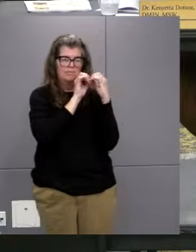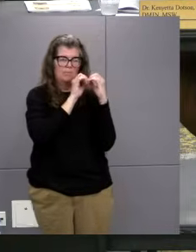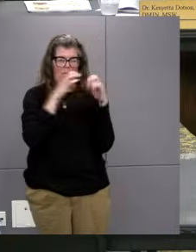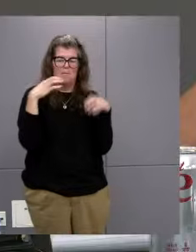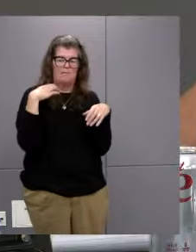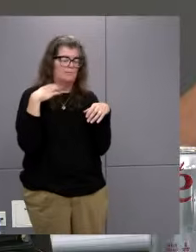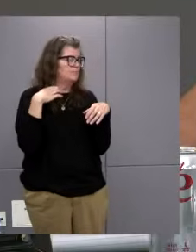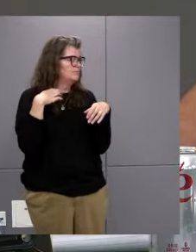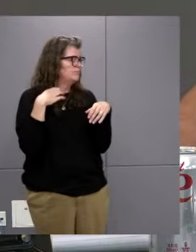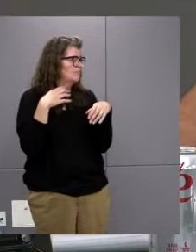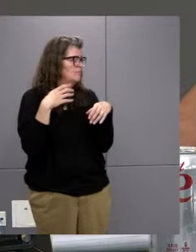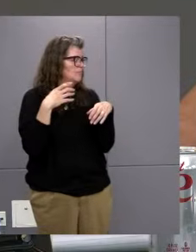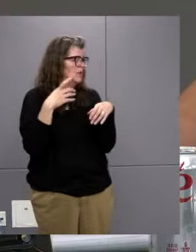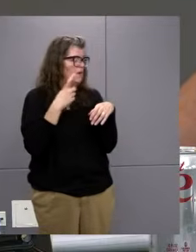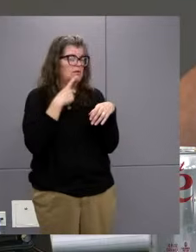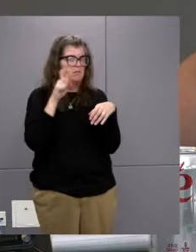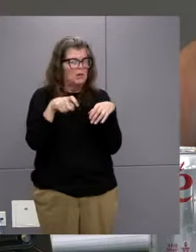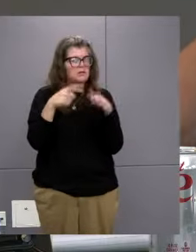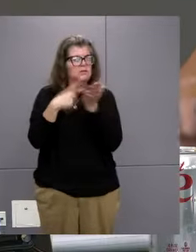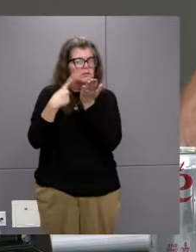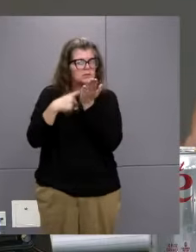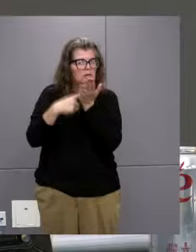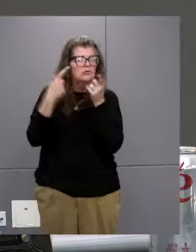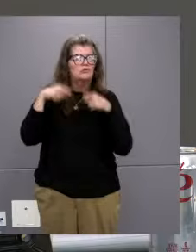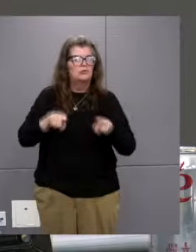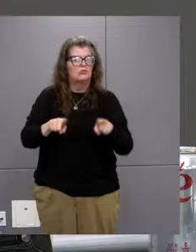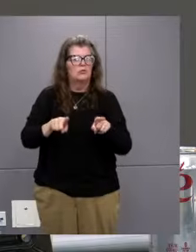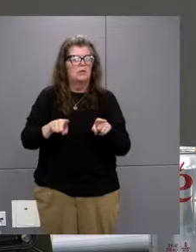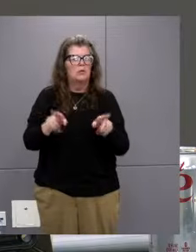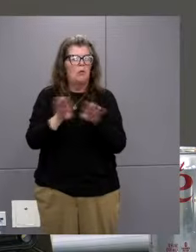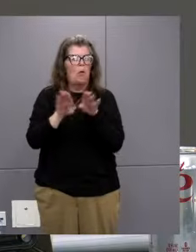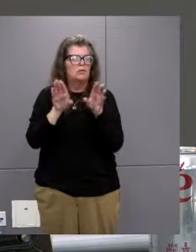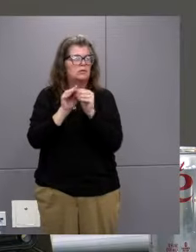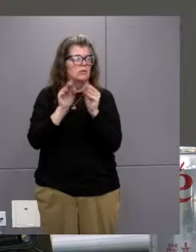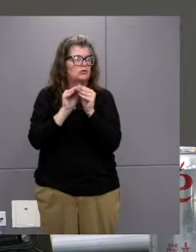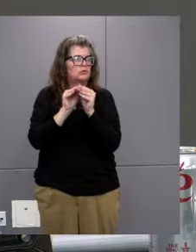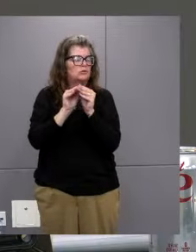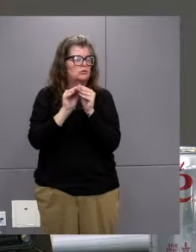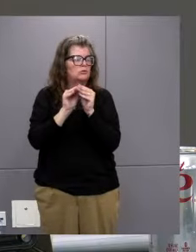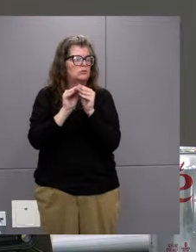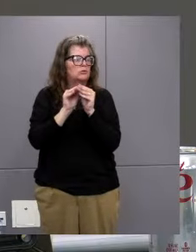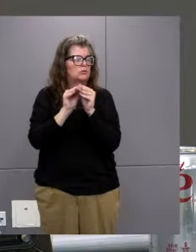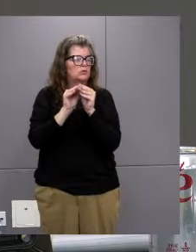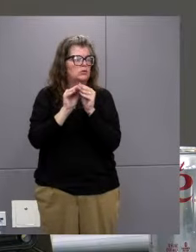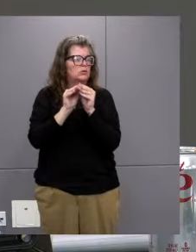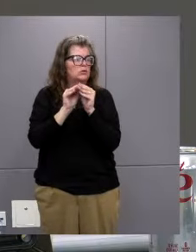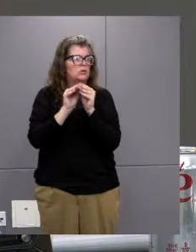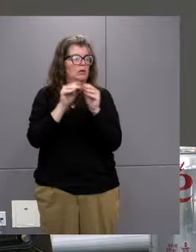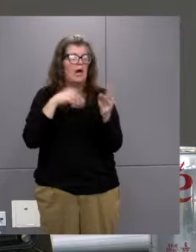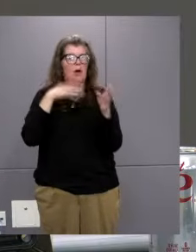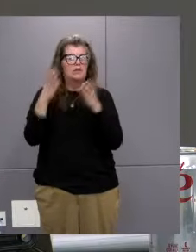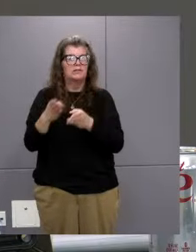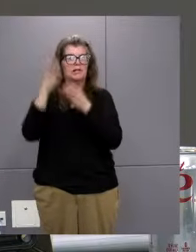Right, it has to be talked about in closed session. Yeah, Santino? I was going to make a motion to table this till after the closed